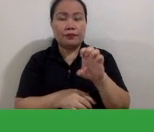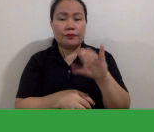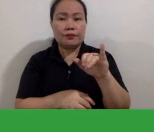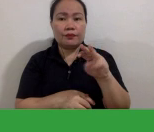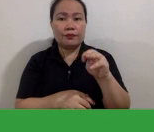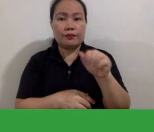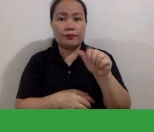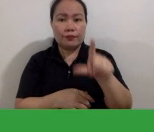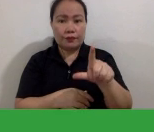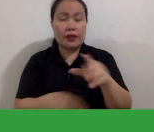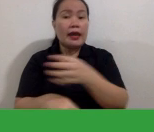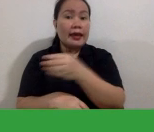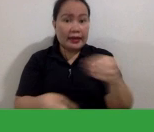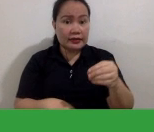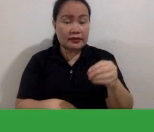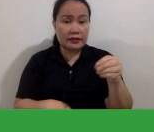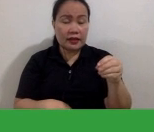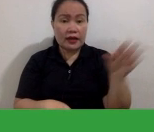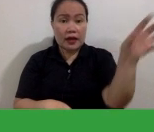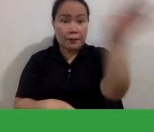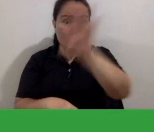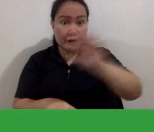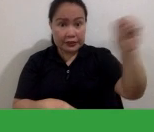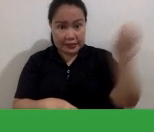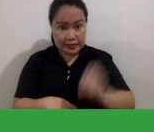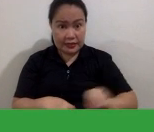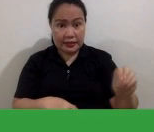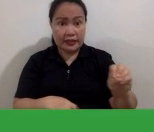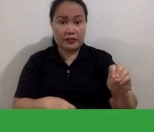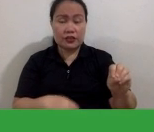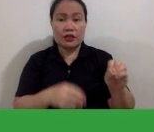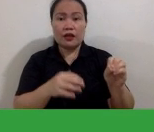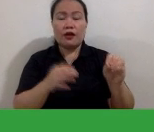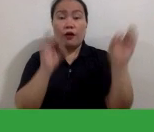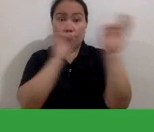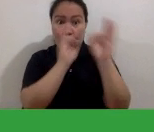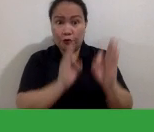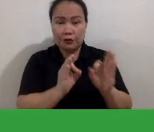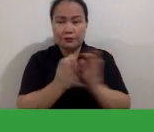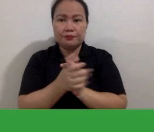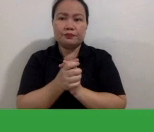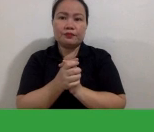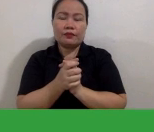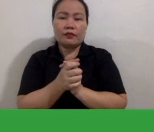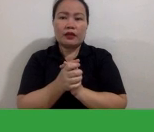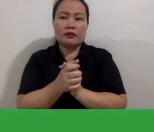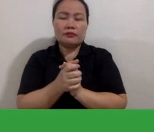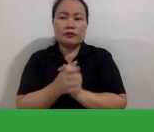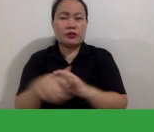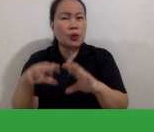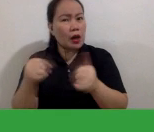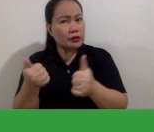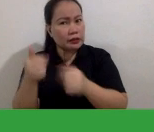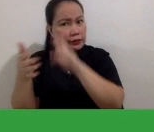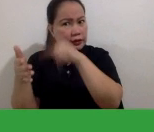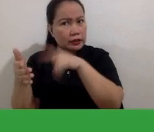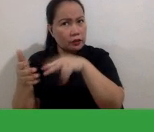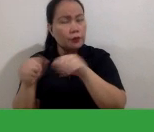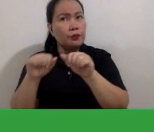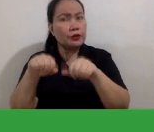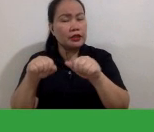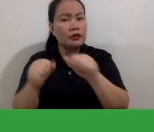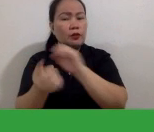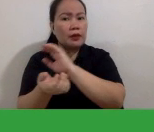in percent form. Okay, so tatandaan kung paano natin siya binabasa, pwede natin siyang magamit